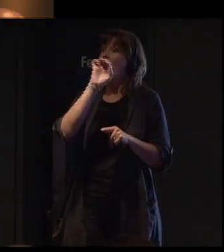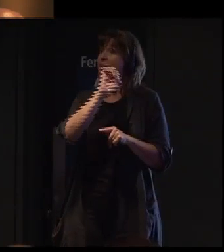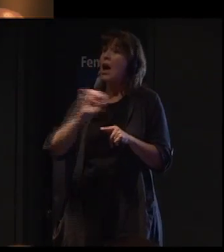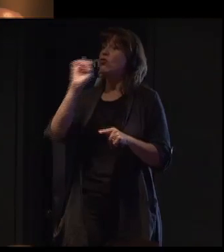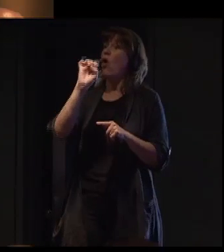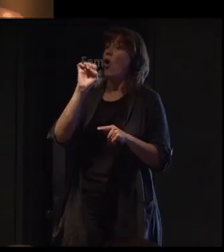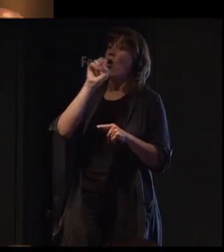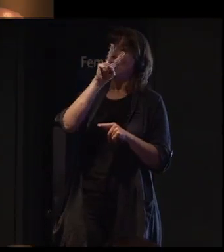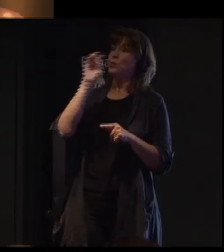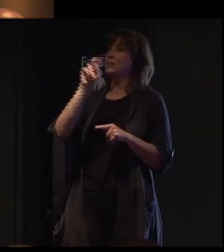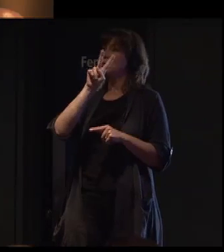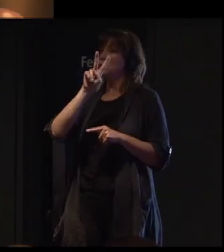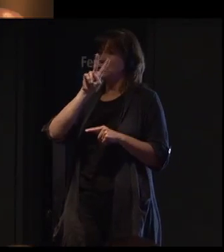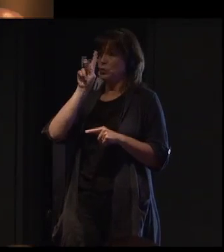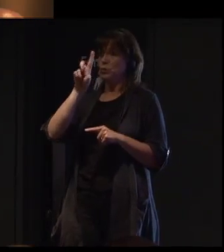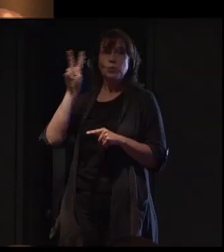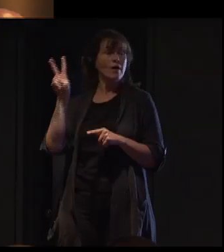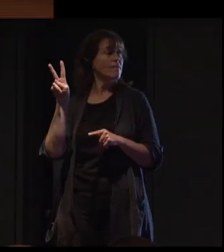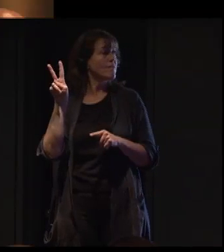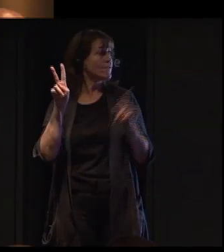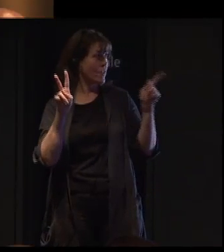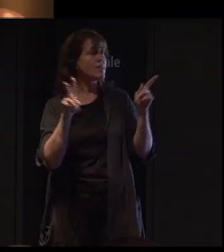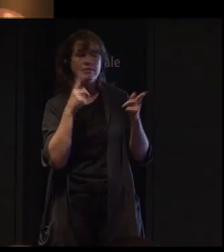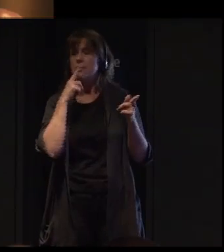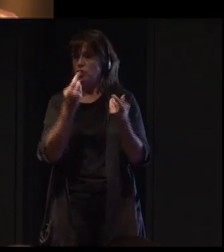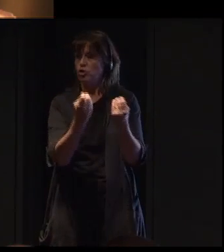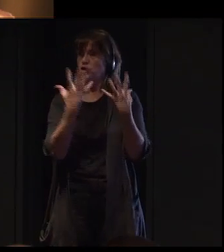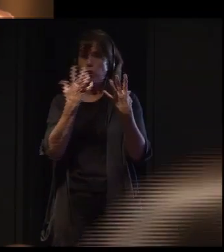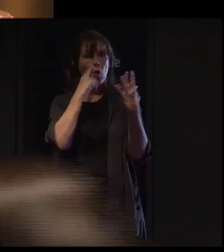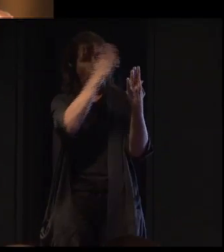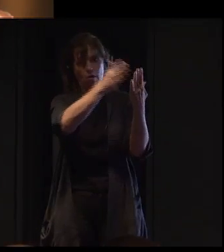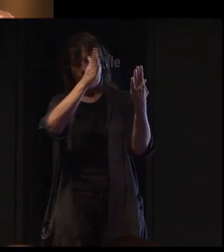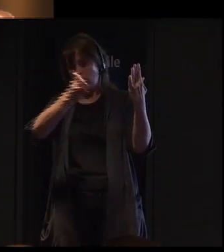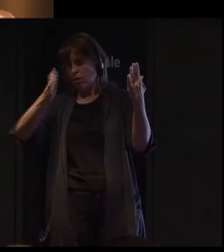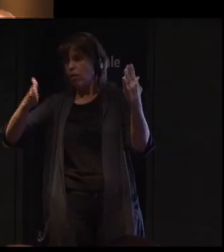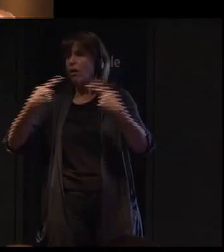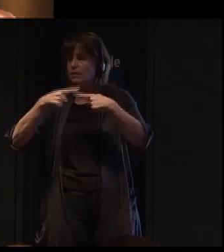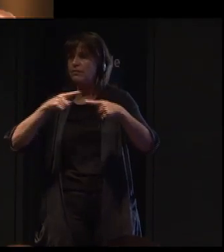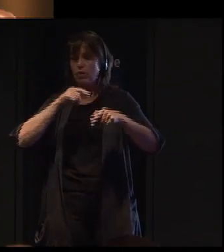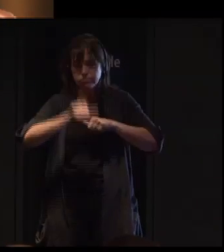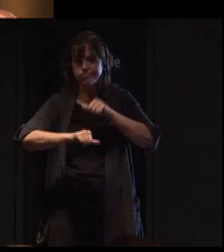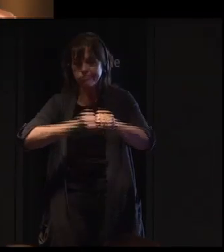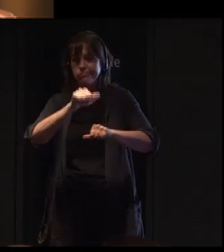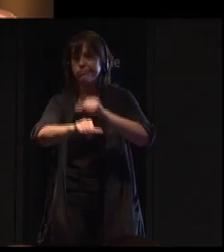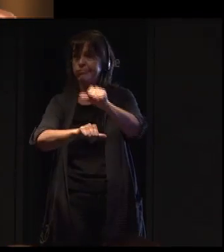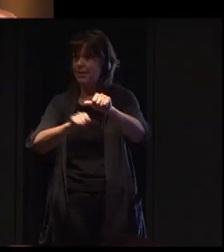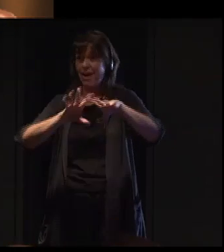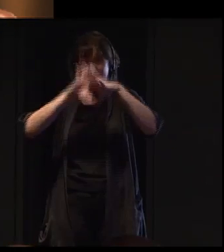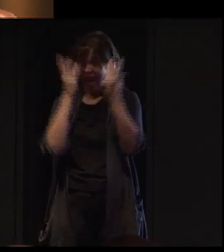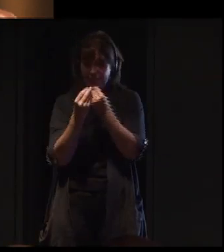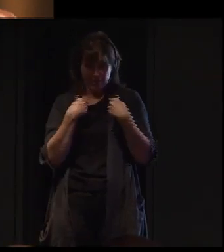and it highlights the event cycle approach with the fans at the heart of everything we do.